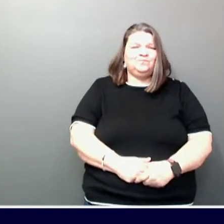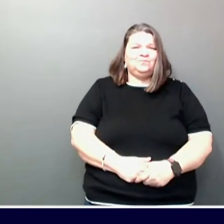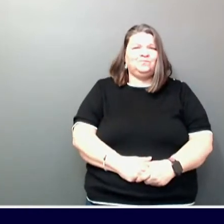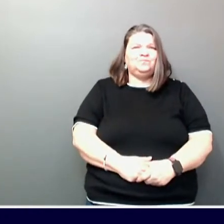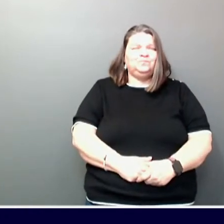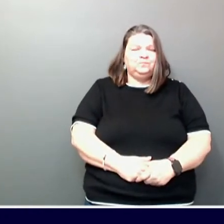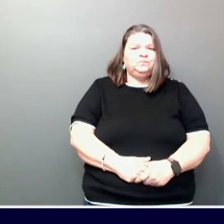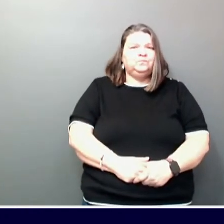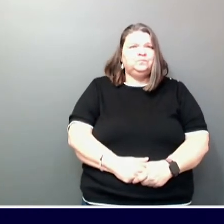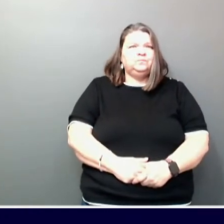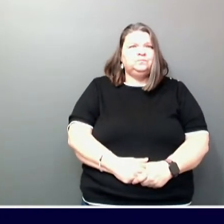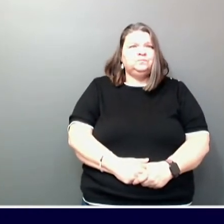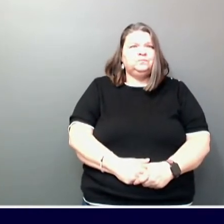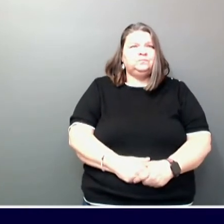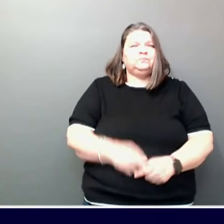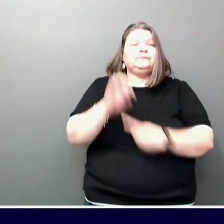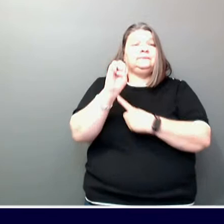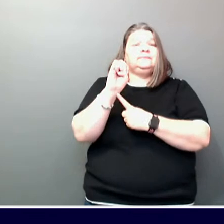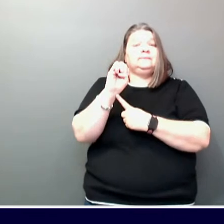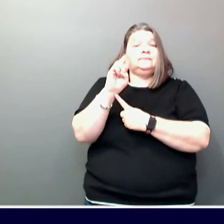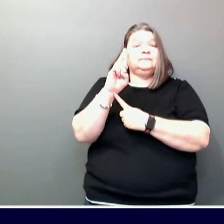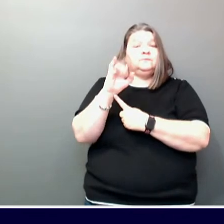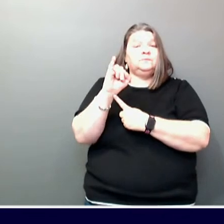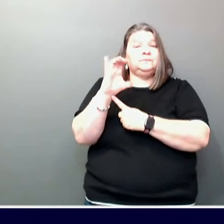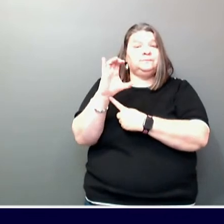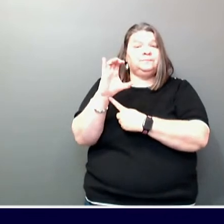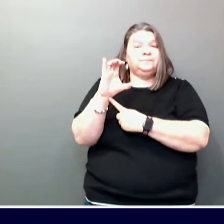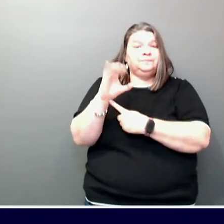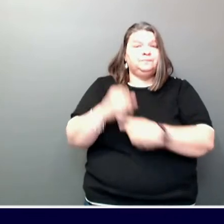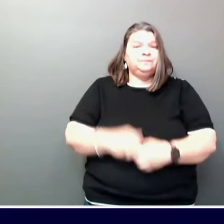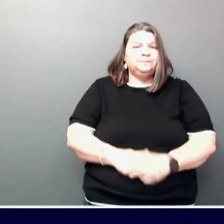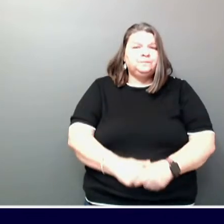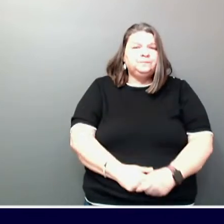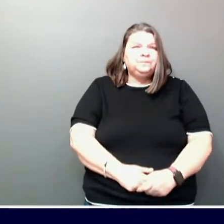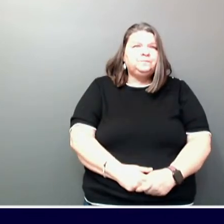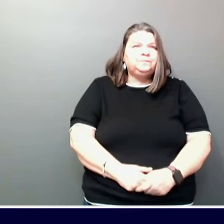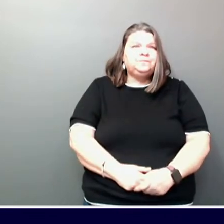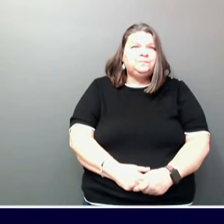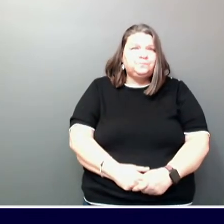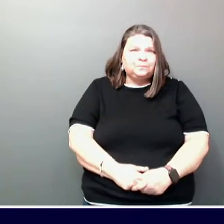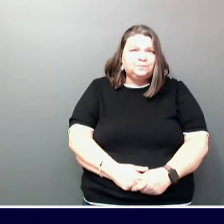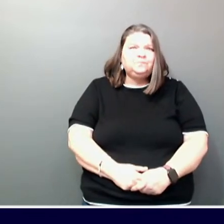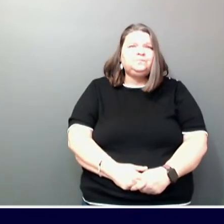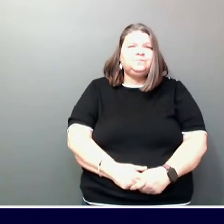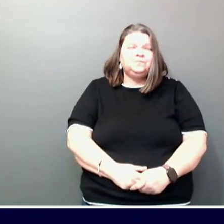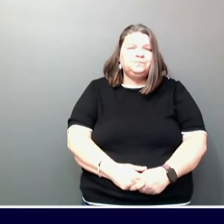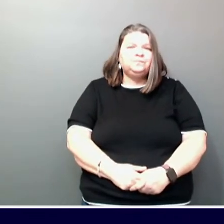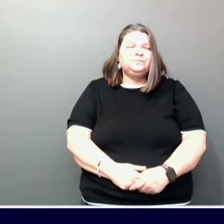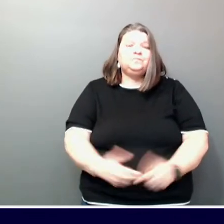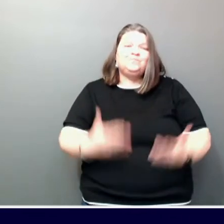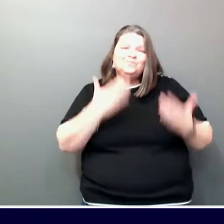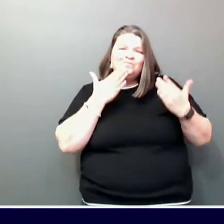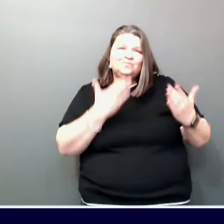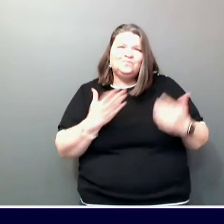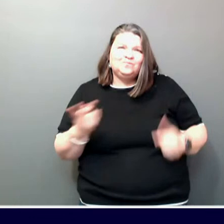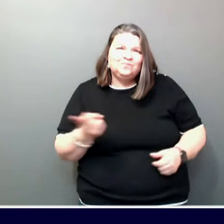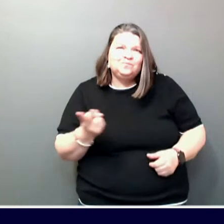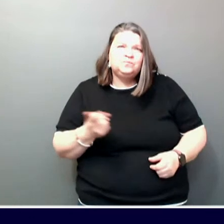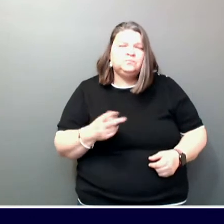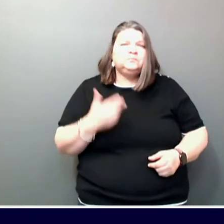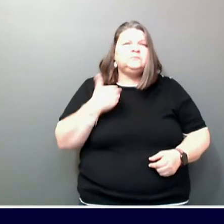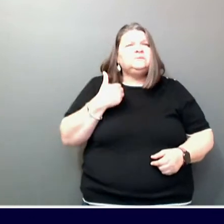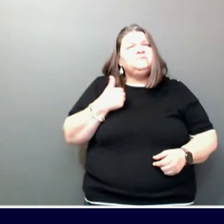me go to Eric Russell next. Thank you, Dr. Shah. Commissioner Lambrou. I got a couple of questions.